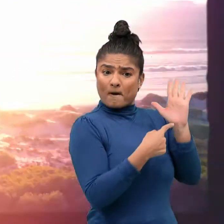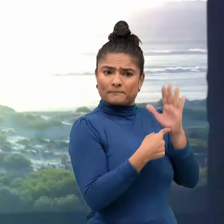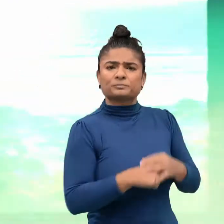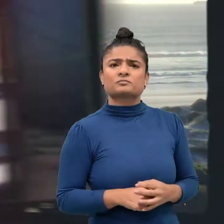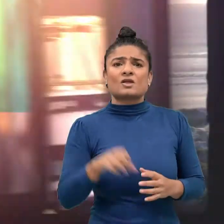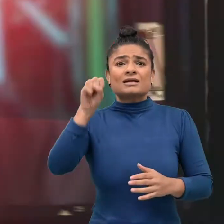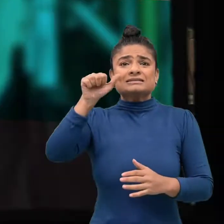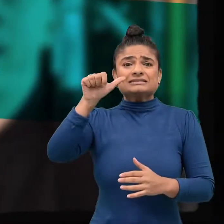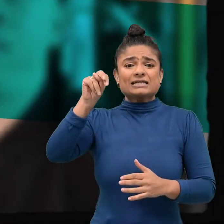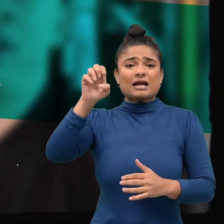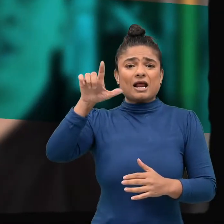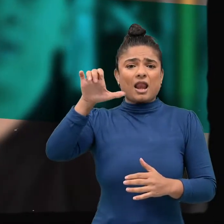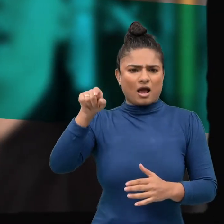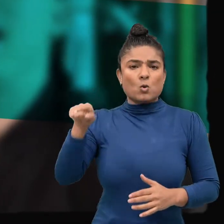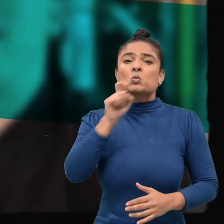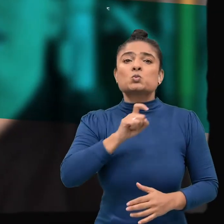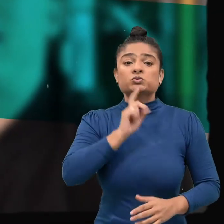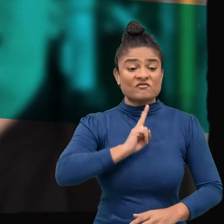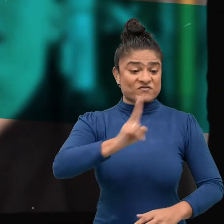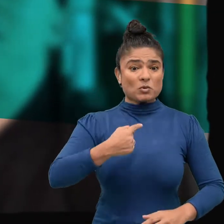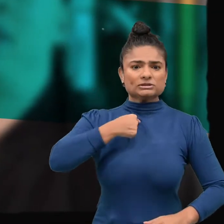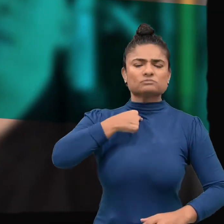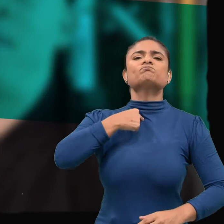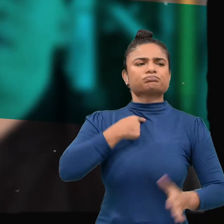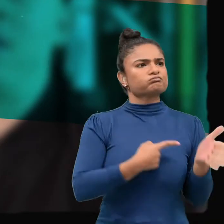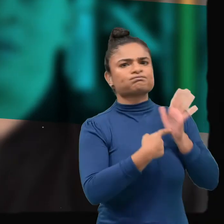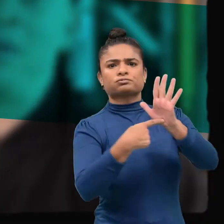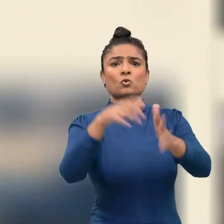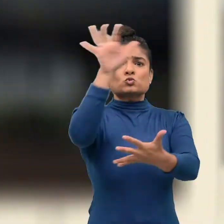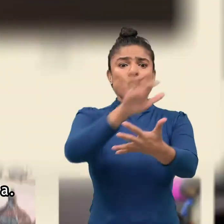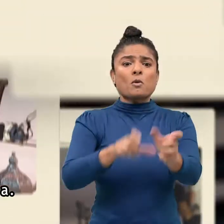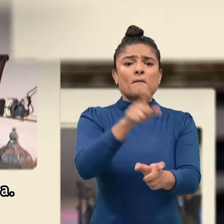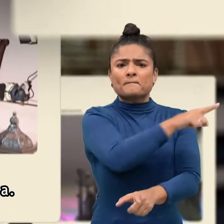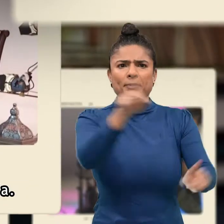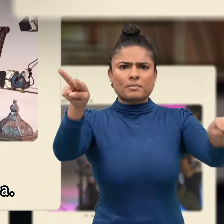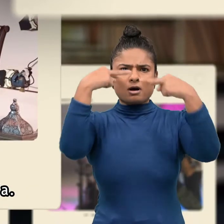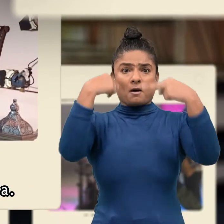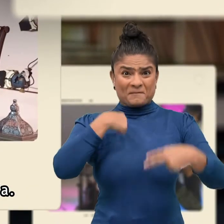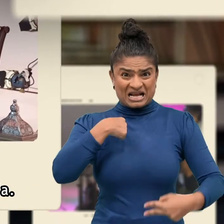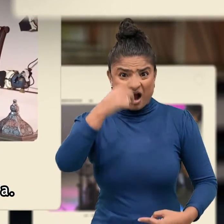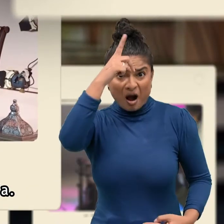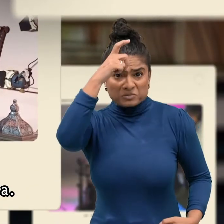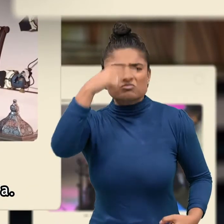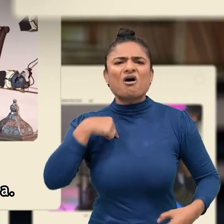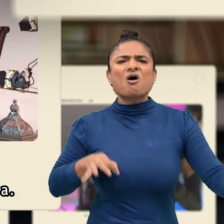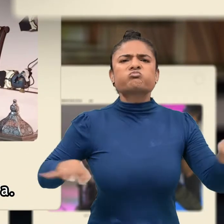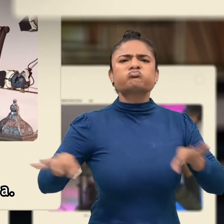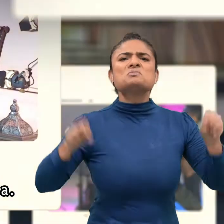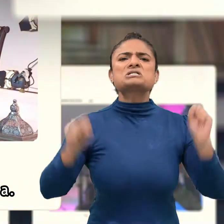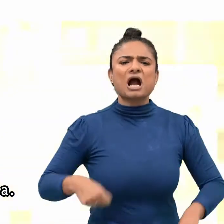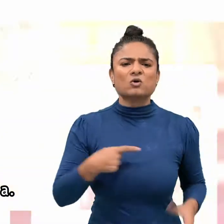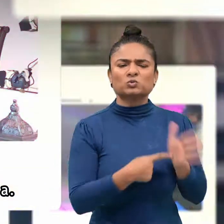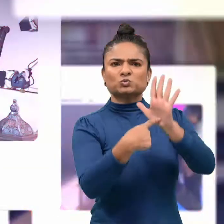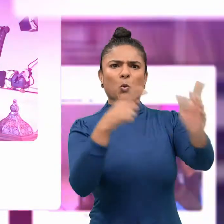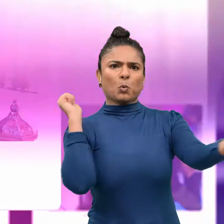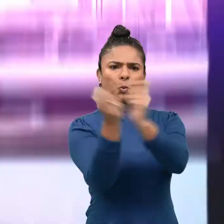program, Sanele Junior Xaba uses his voice to change the narrative on how people with albinism are being perceived in society